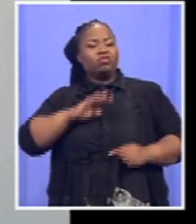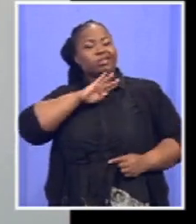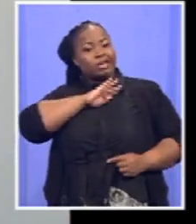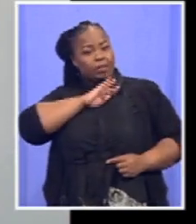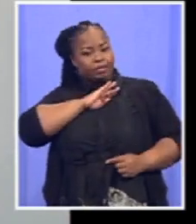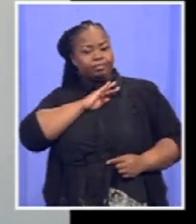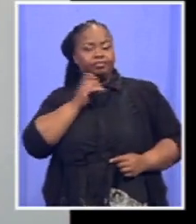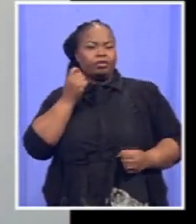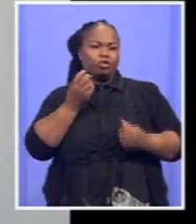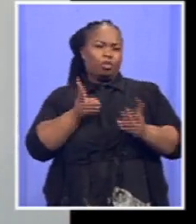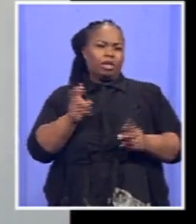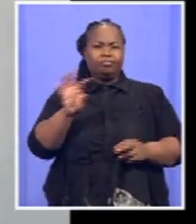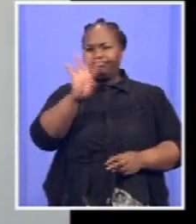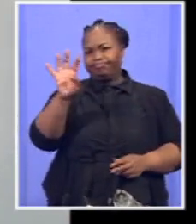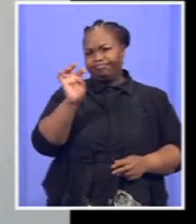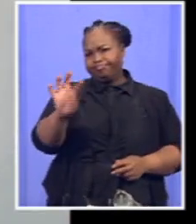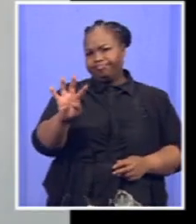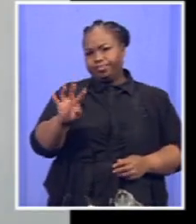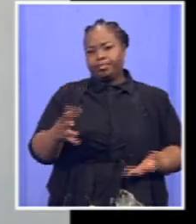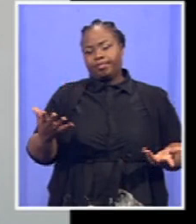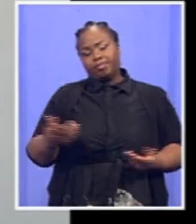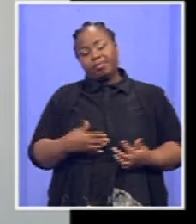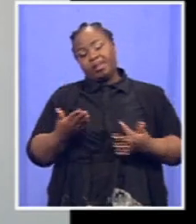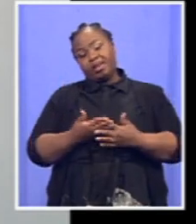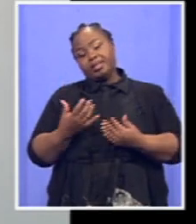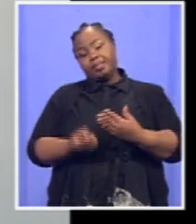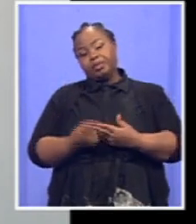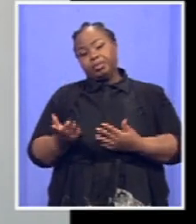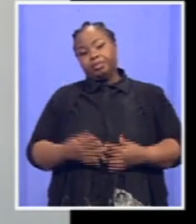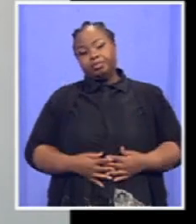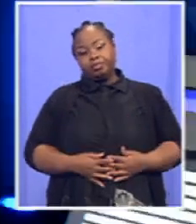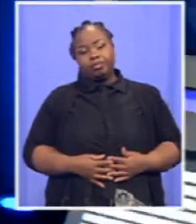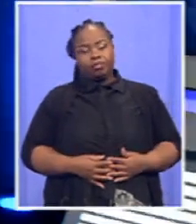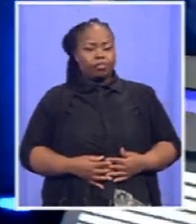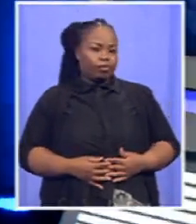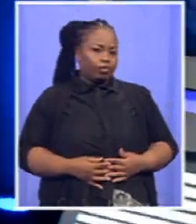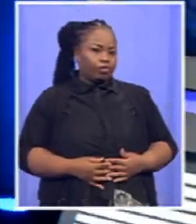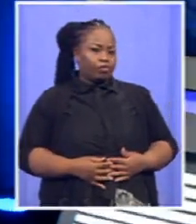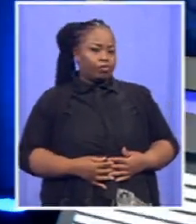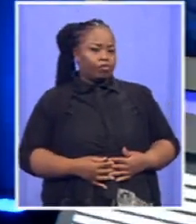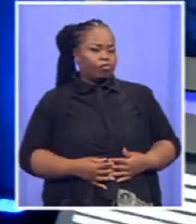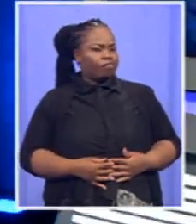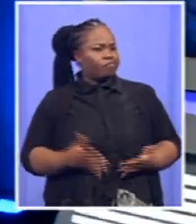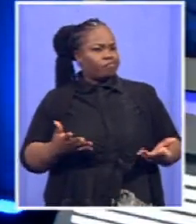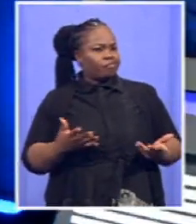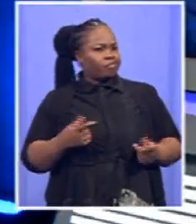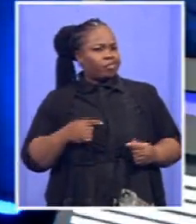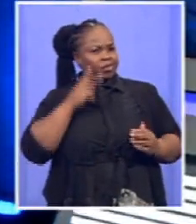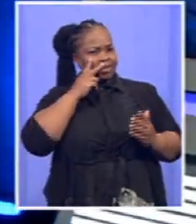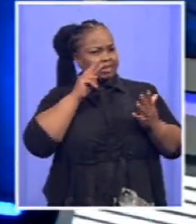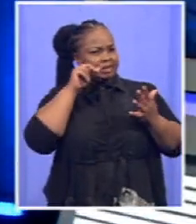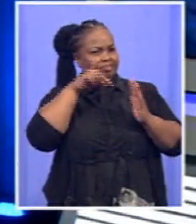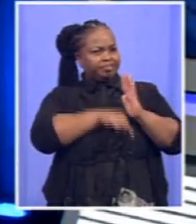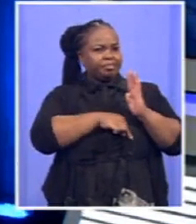veterans comes in, and hence maybe there are cases like this. Were we able to just get a glimpse into some